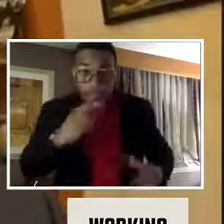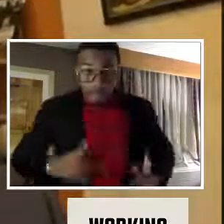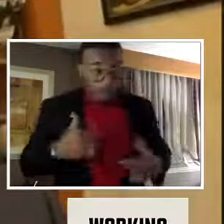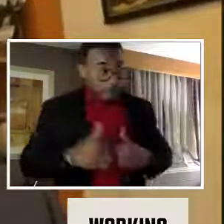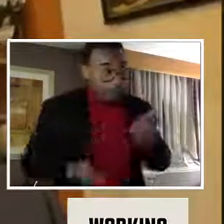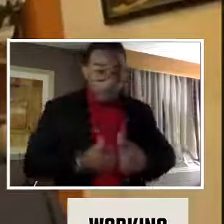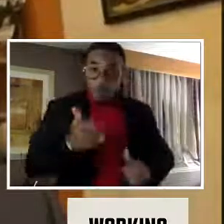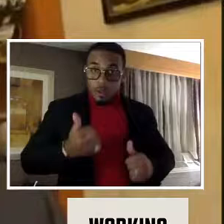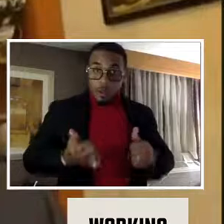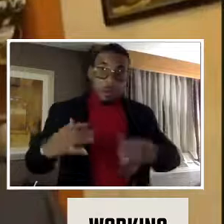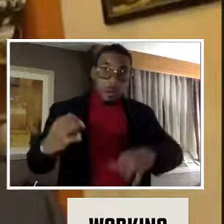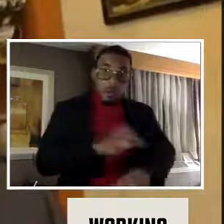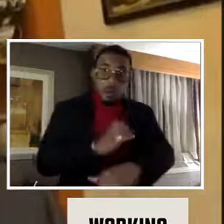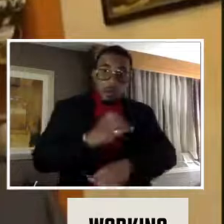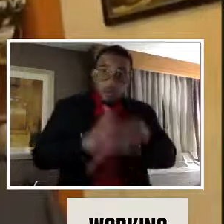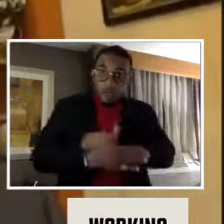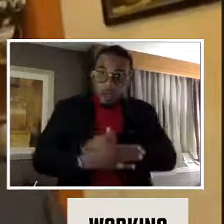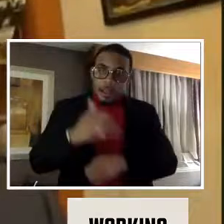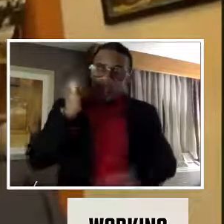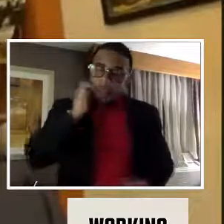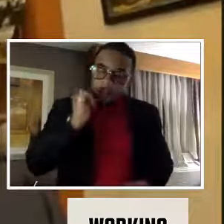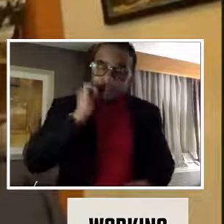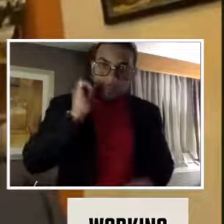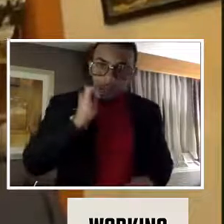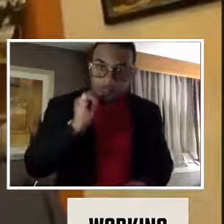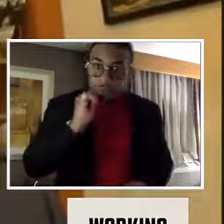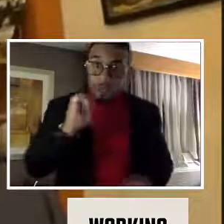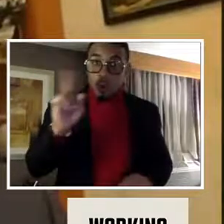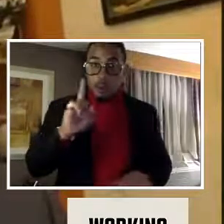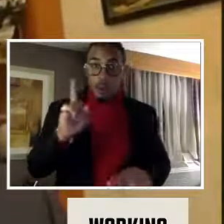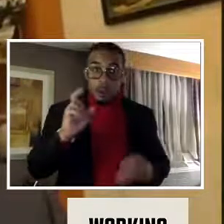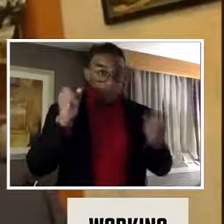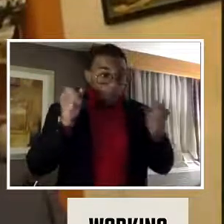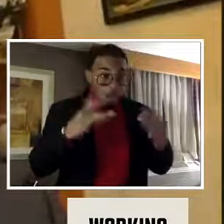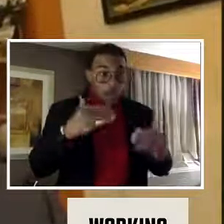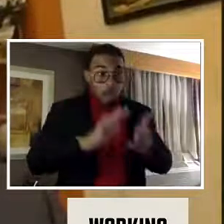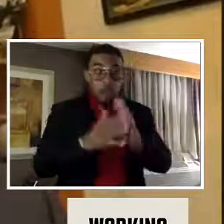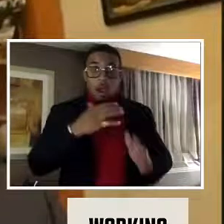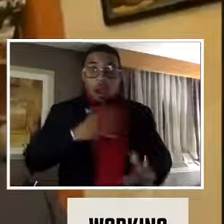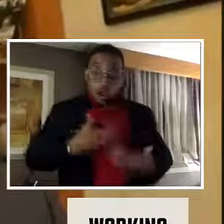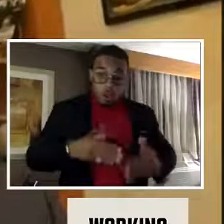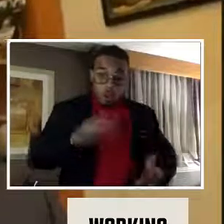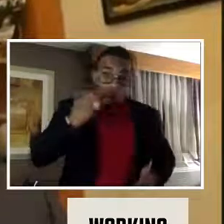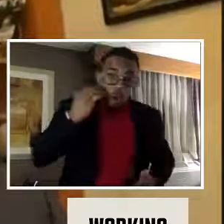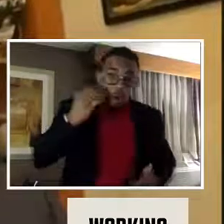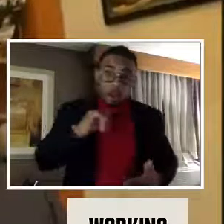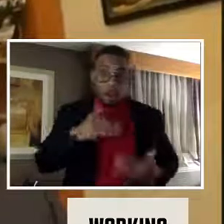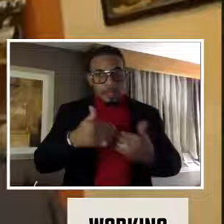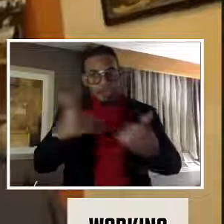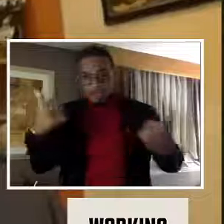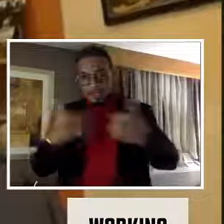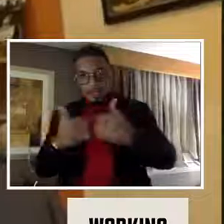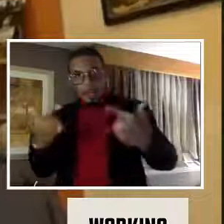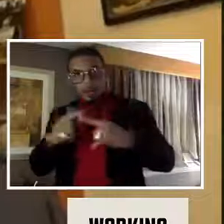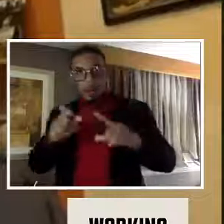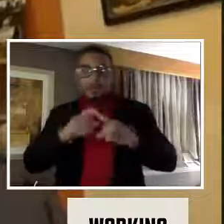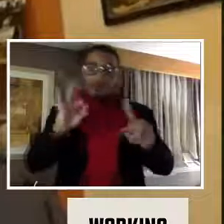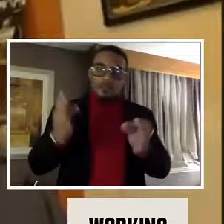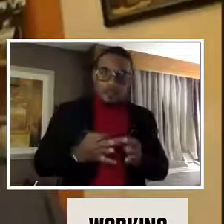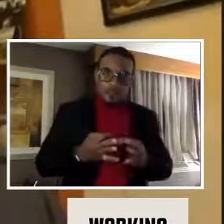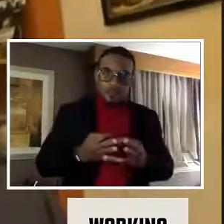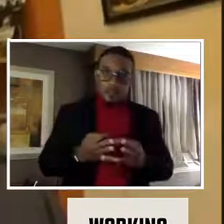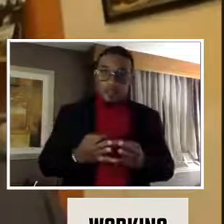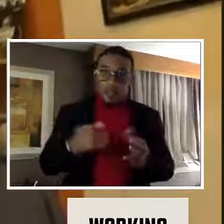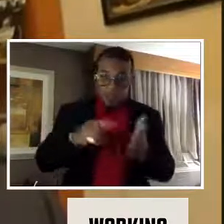in the most powerful country day after day, where countless go hungry, lose their homes, and are separated from their